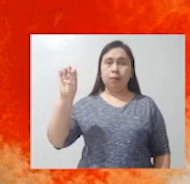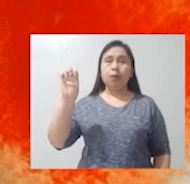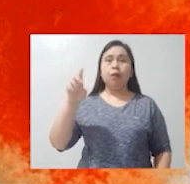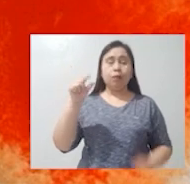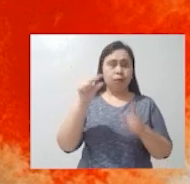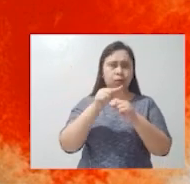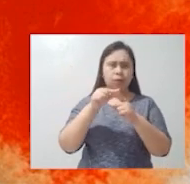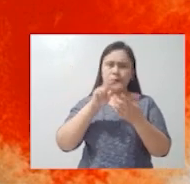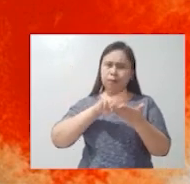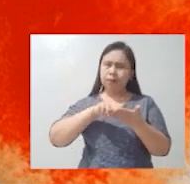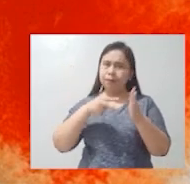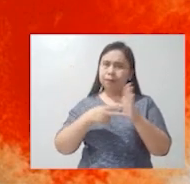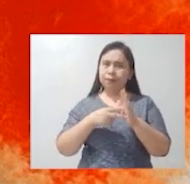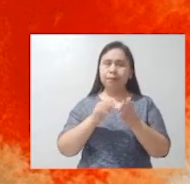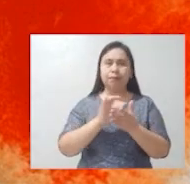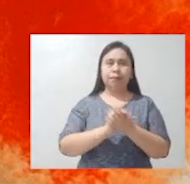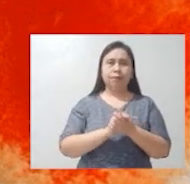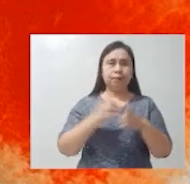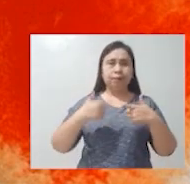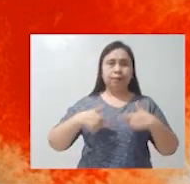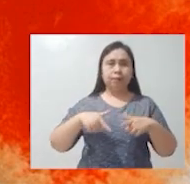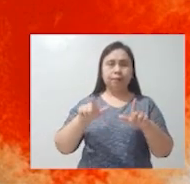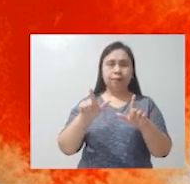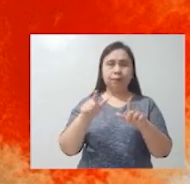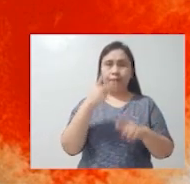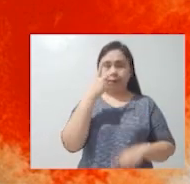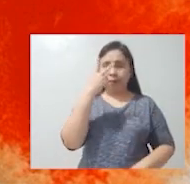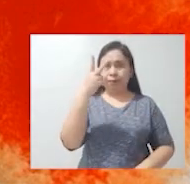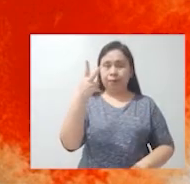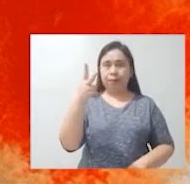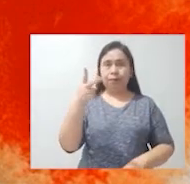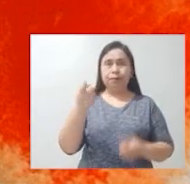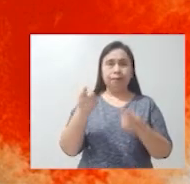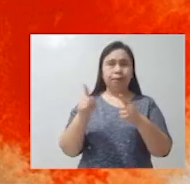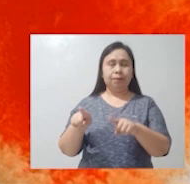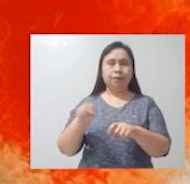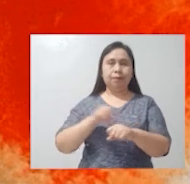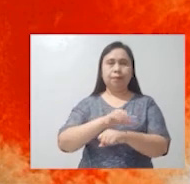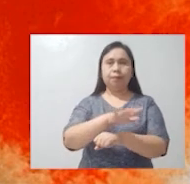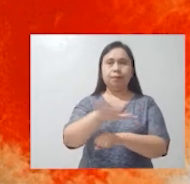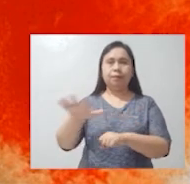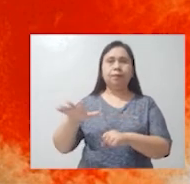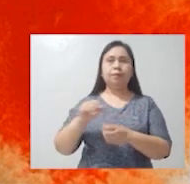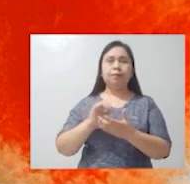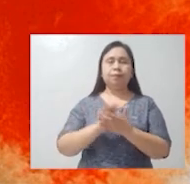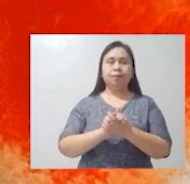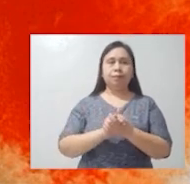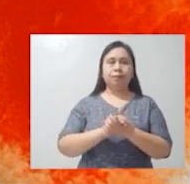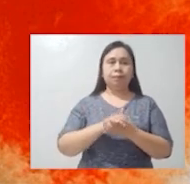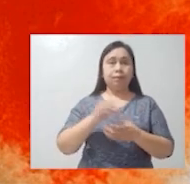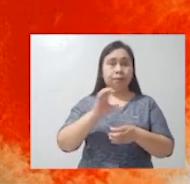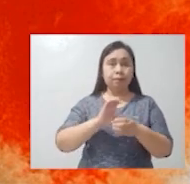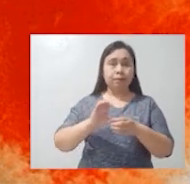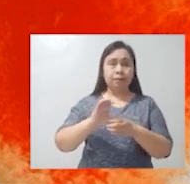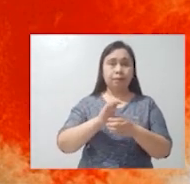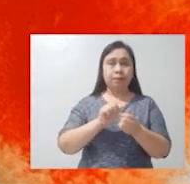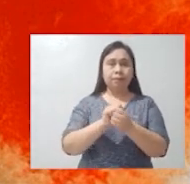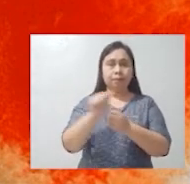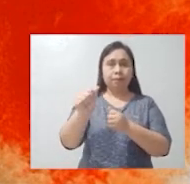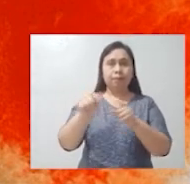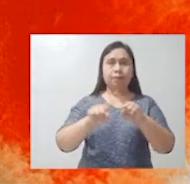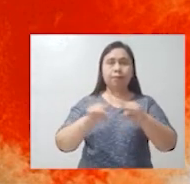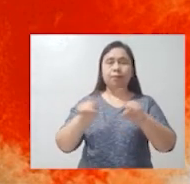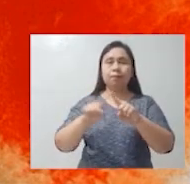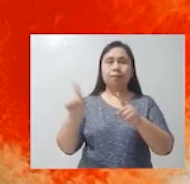relative? Let us consider this scenario. When a cup of coffee is passed on to the different